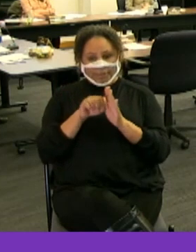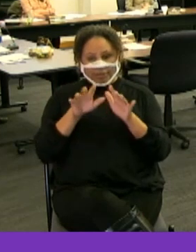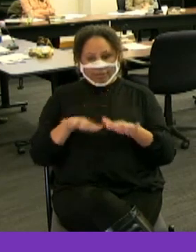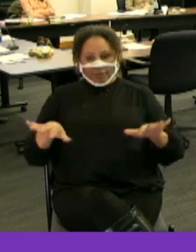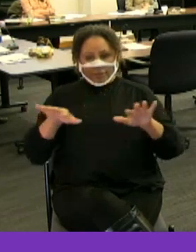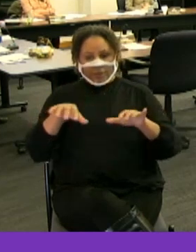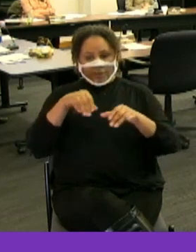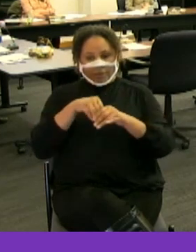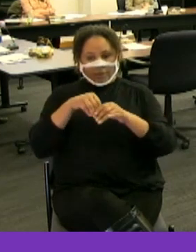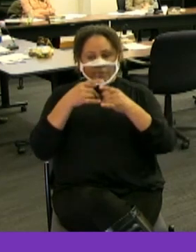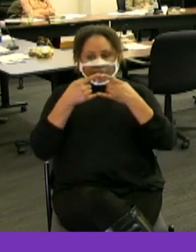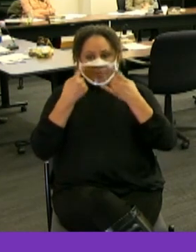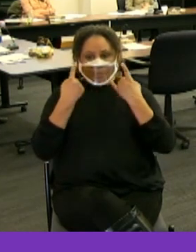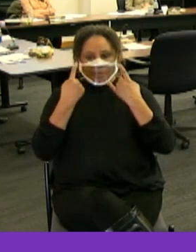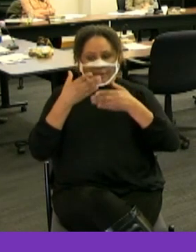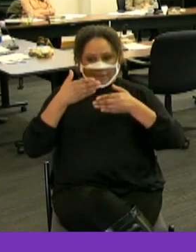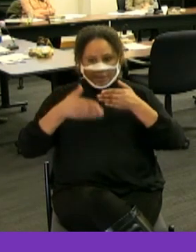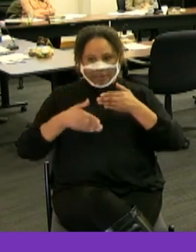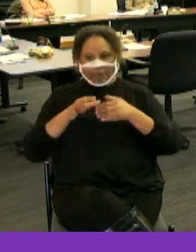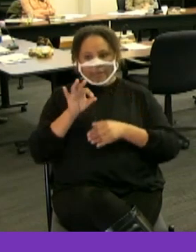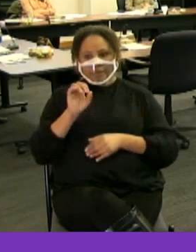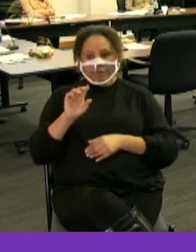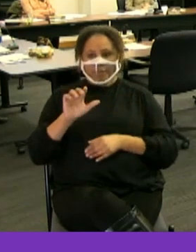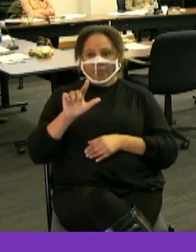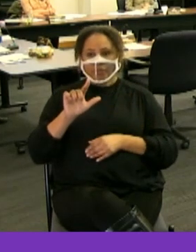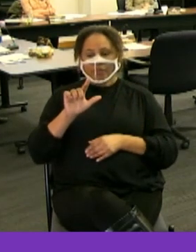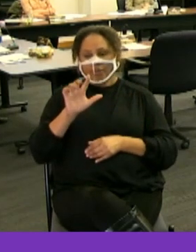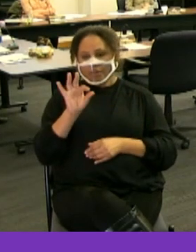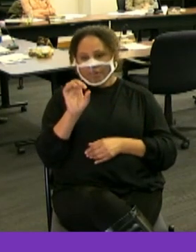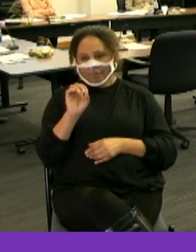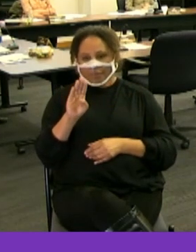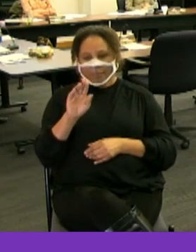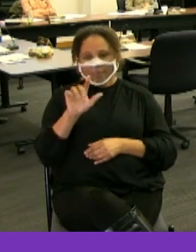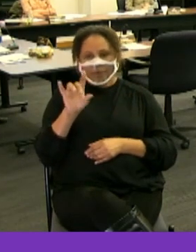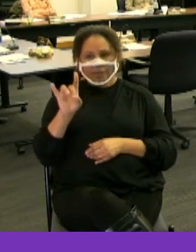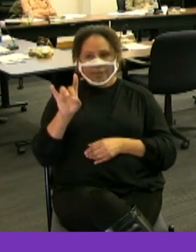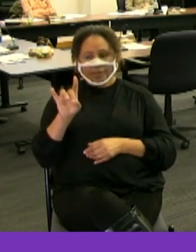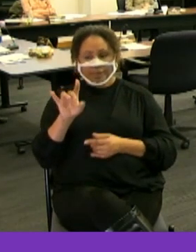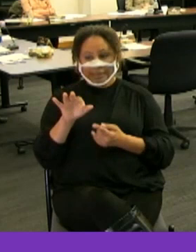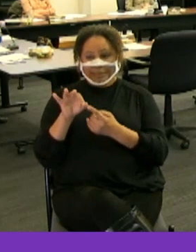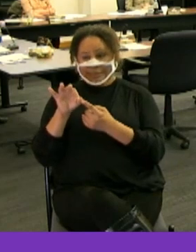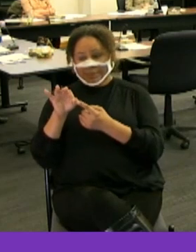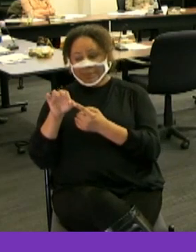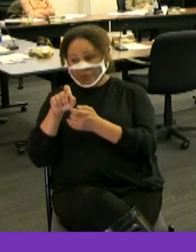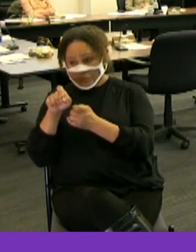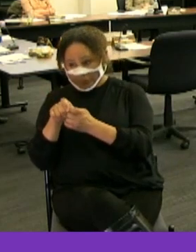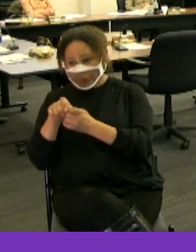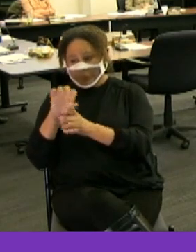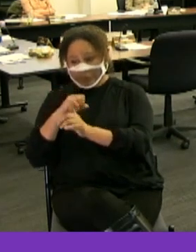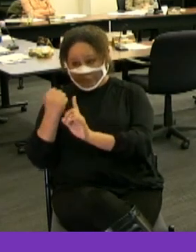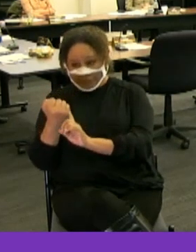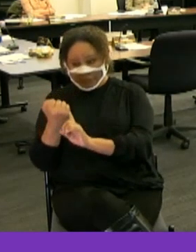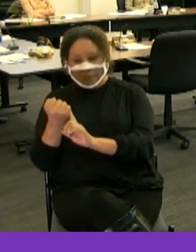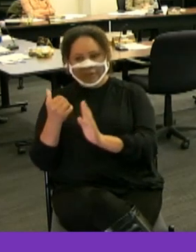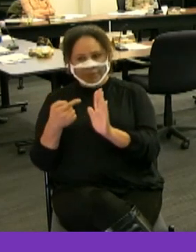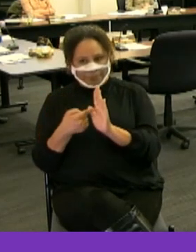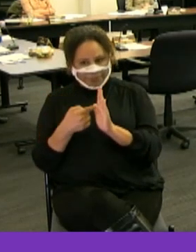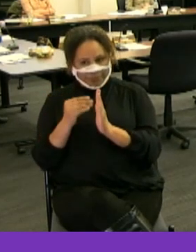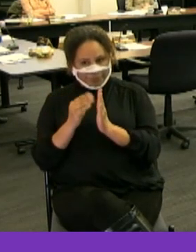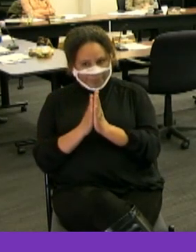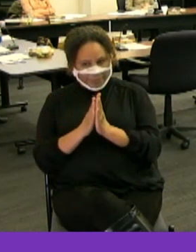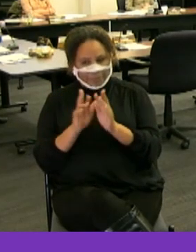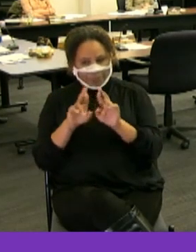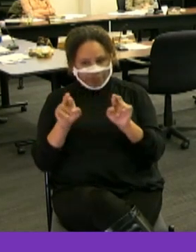indoor masks expires February 28th with exceptions. That's on this report too, that can be provided to all of